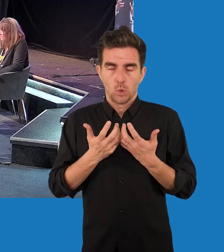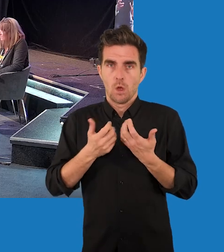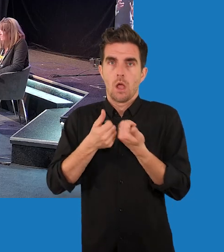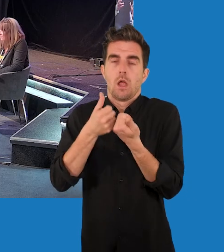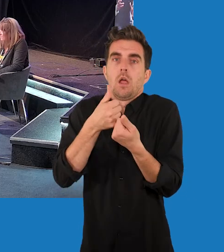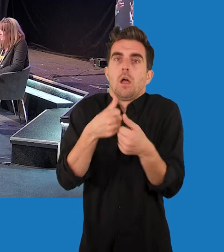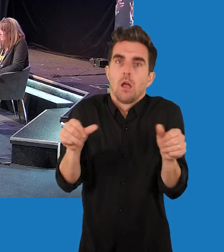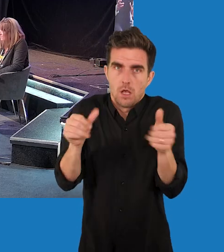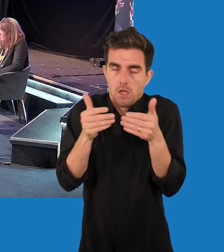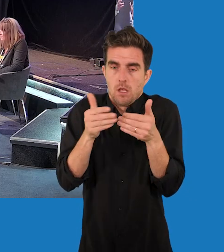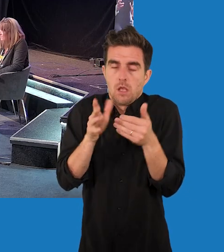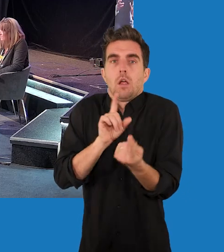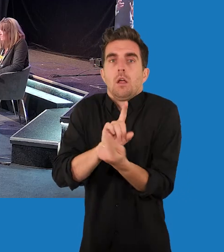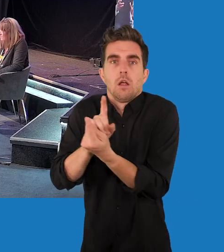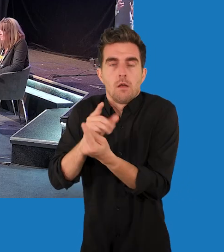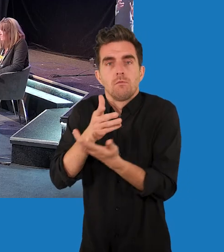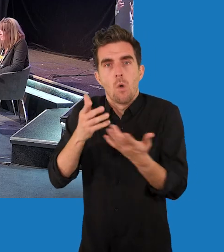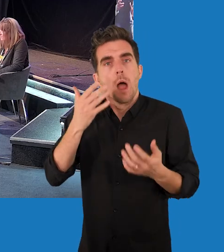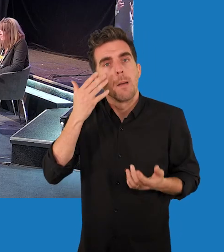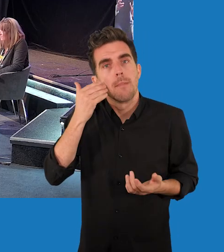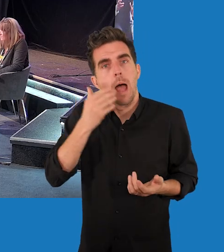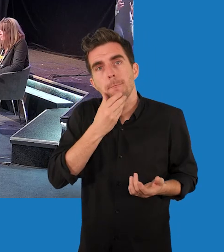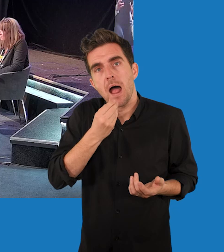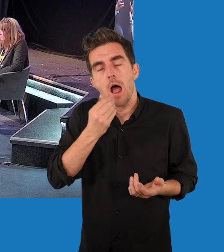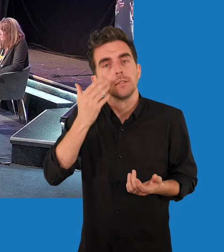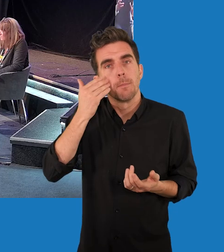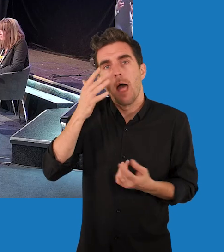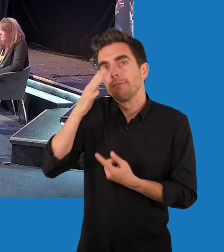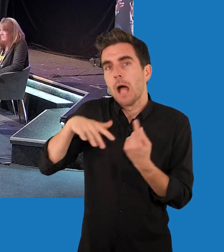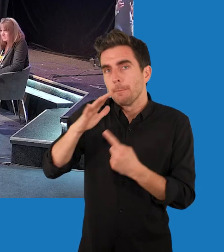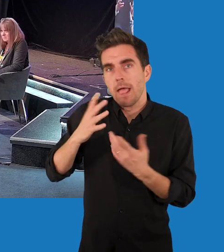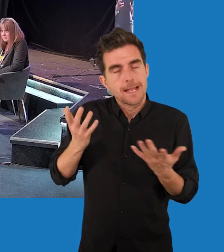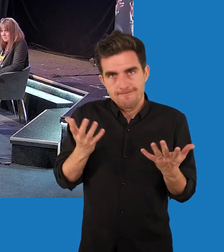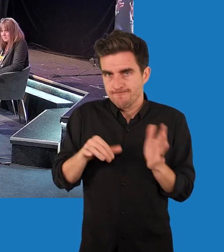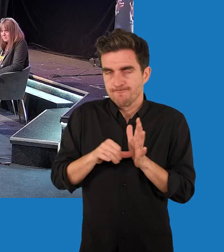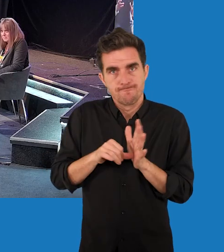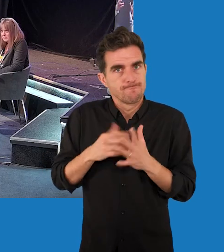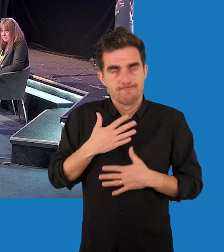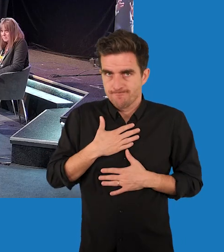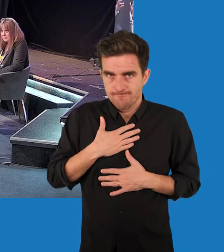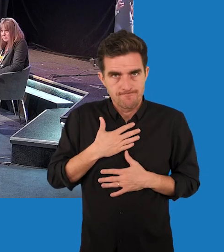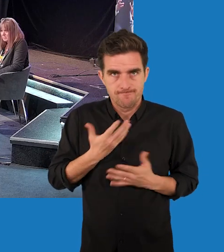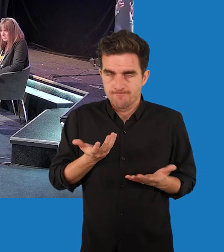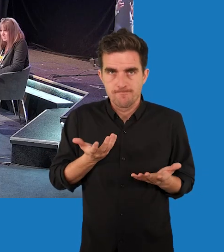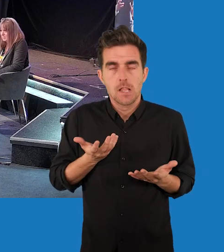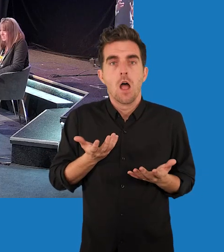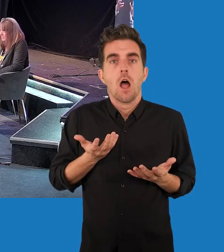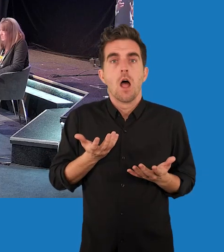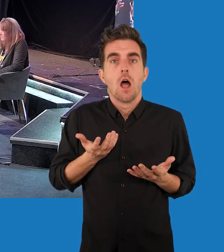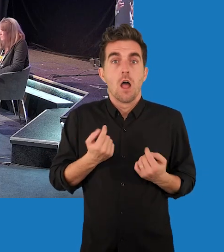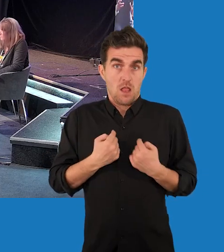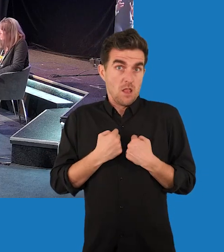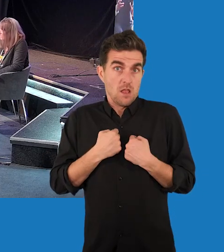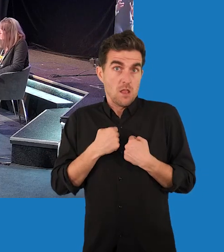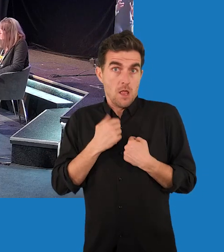somehow can't seem to break the barrier of many black men and black